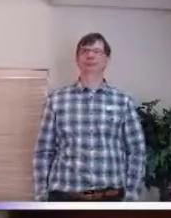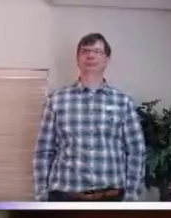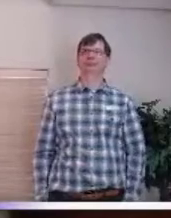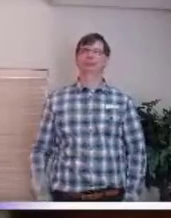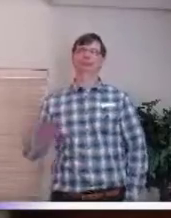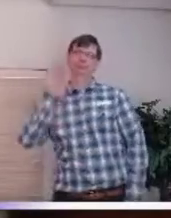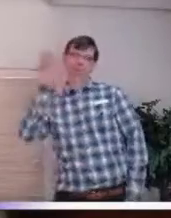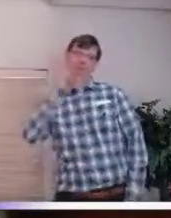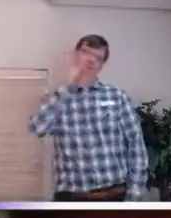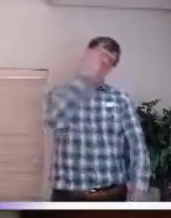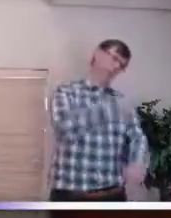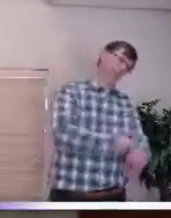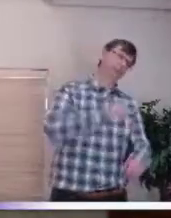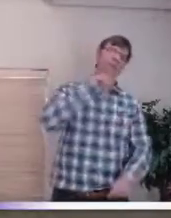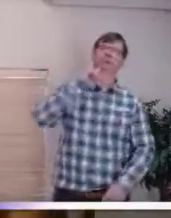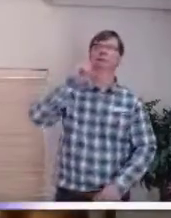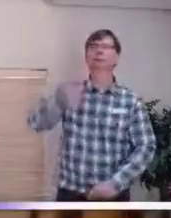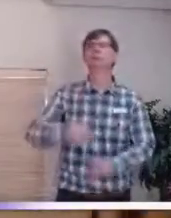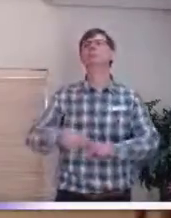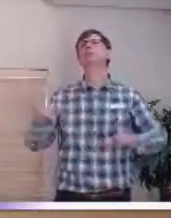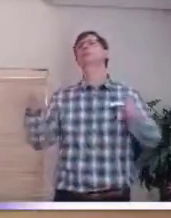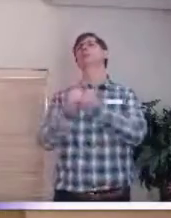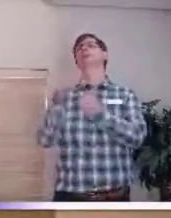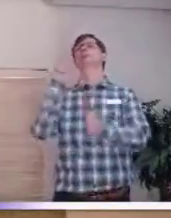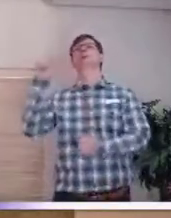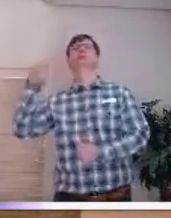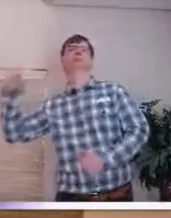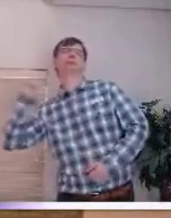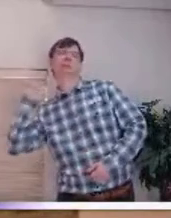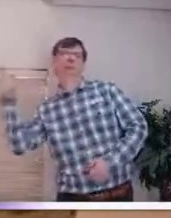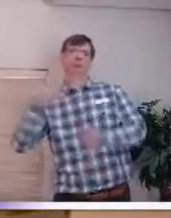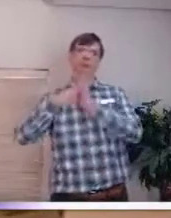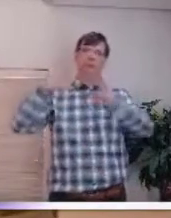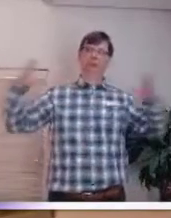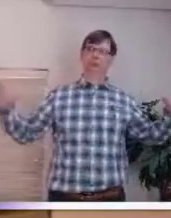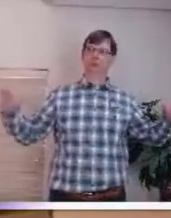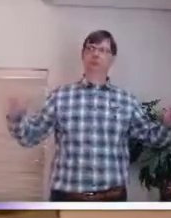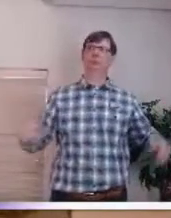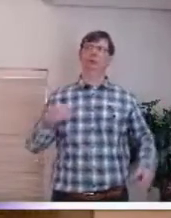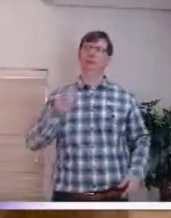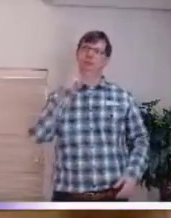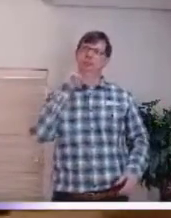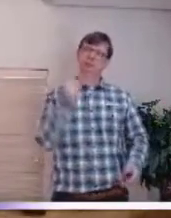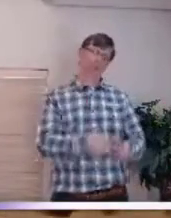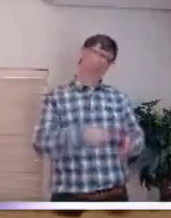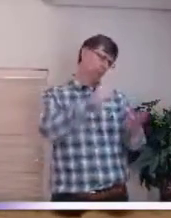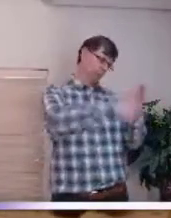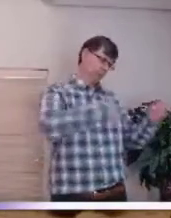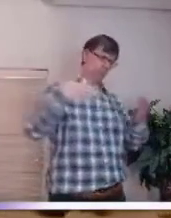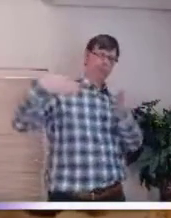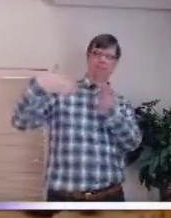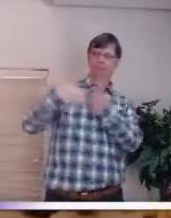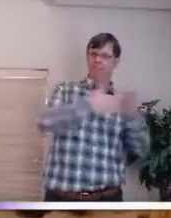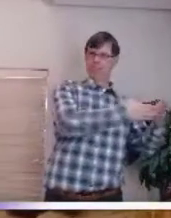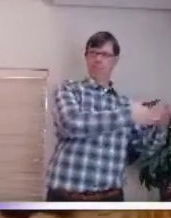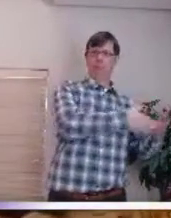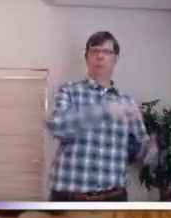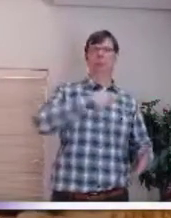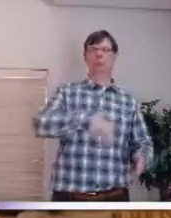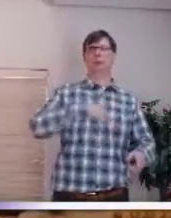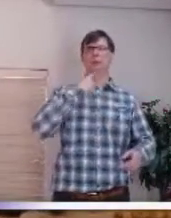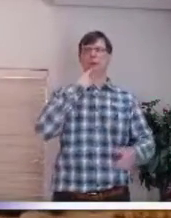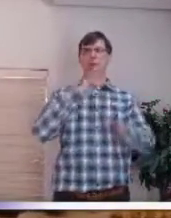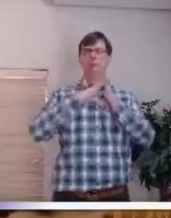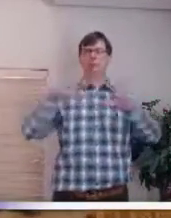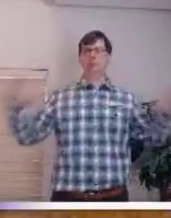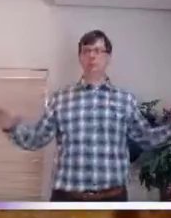And so now I know the truth of each person in this room. As they move from this